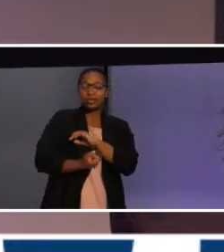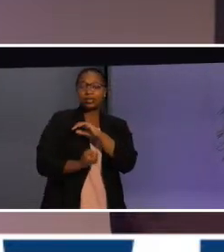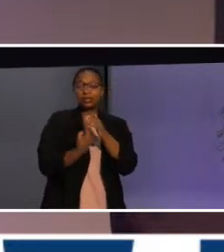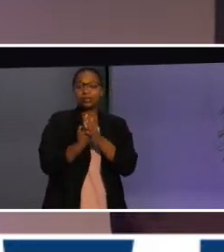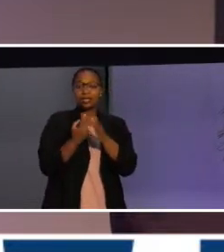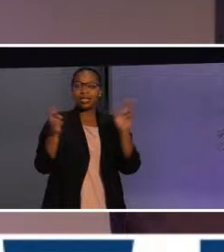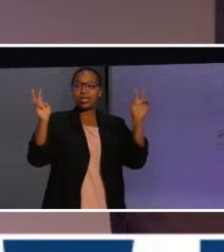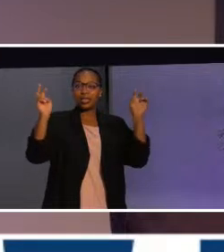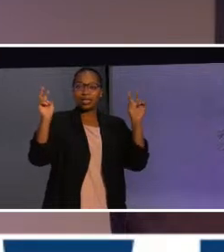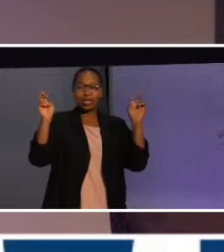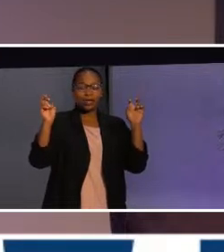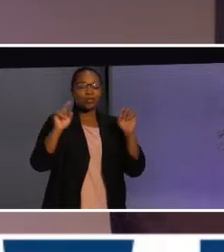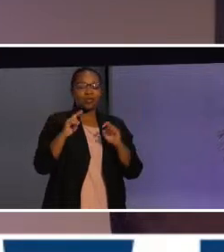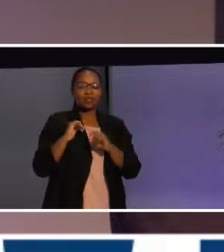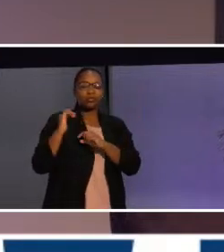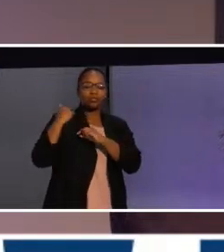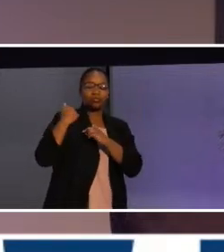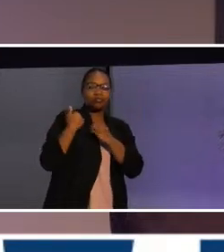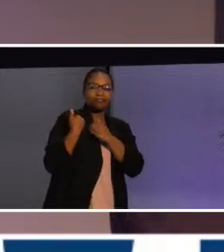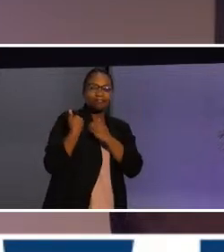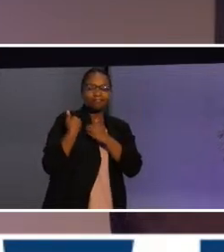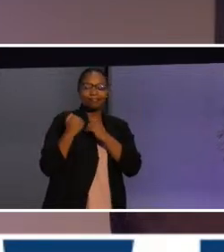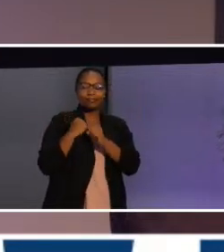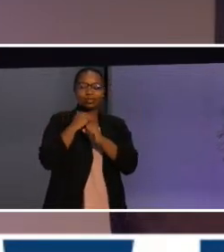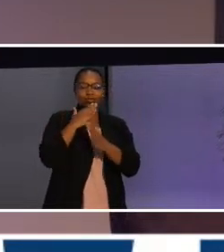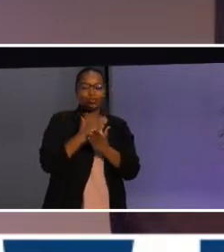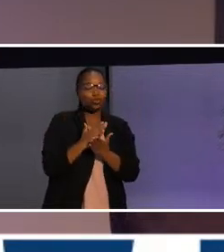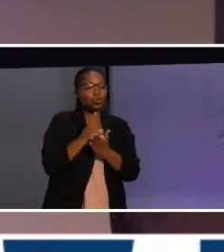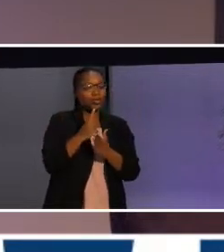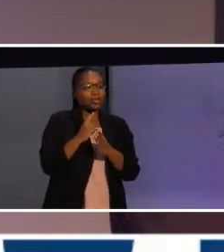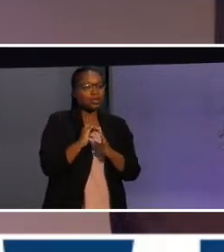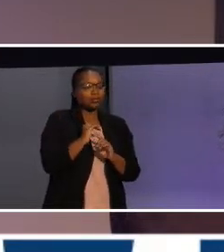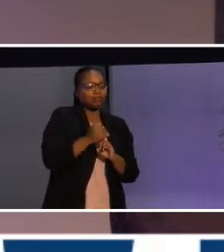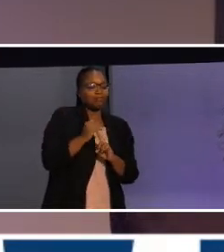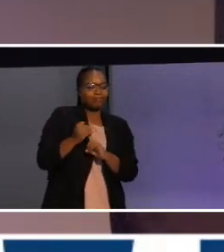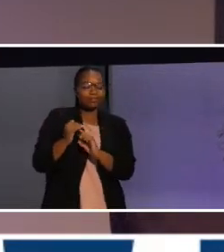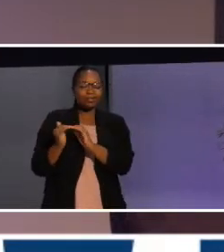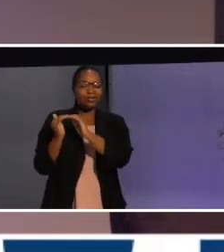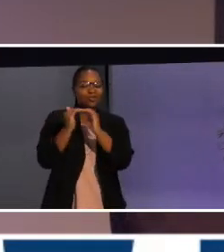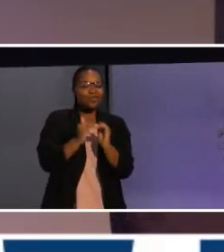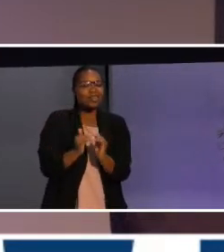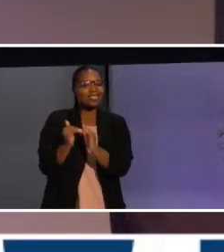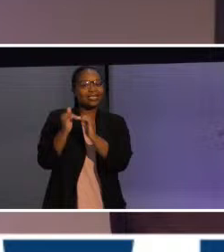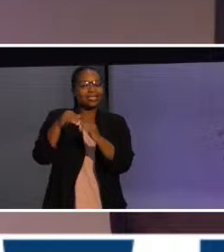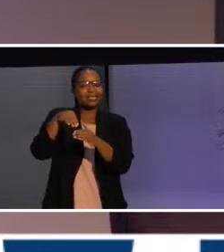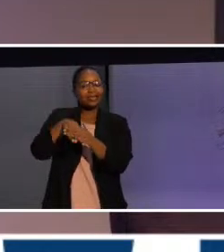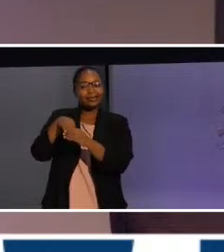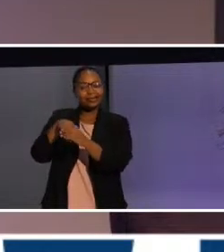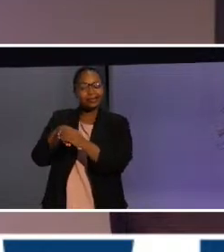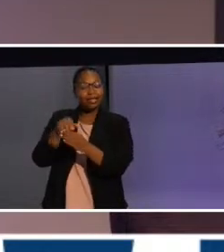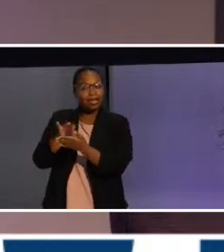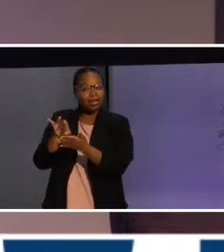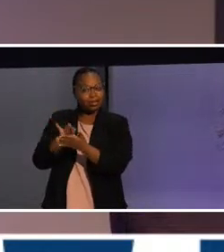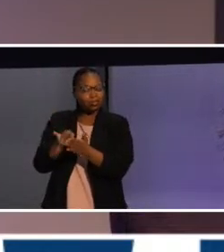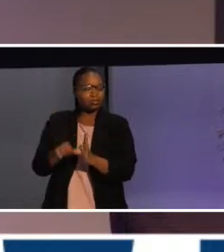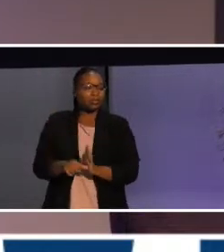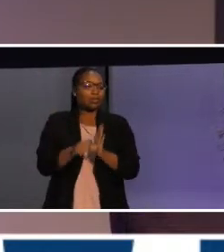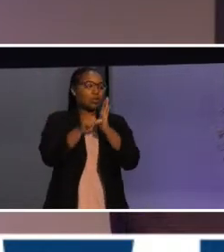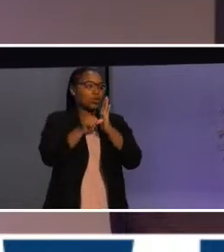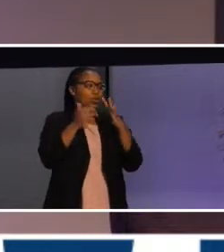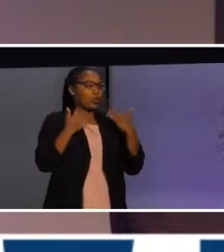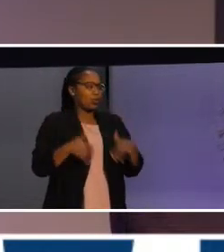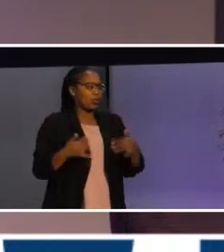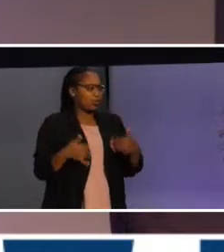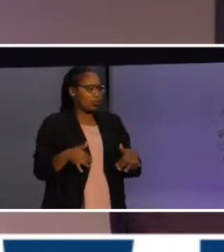in the Age of Global Democratic Recession, is so important. We need to emerge